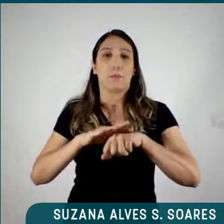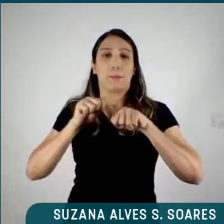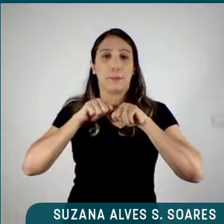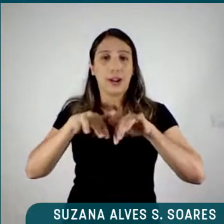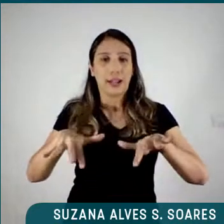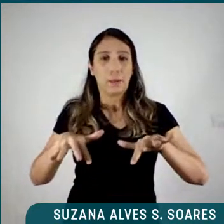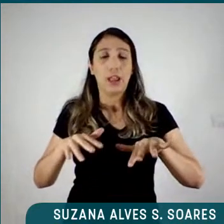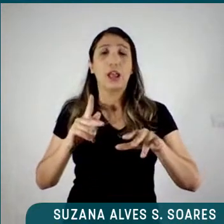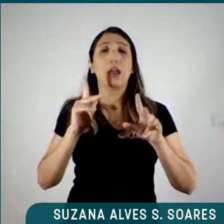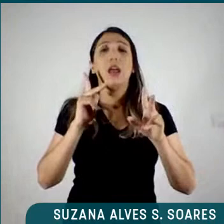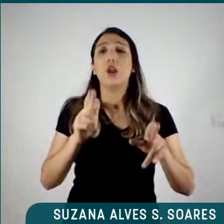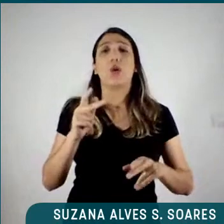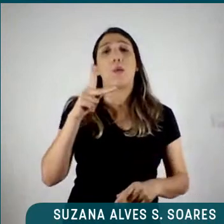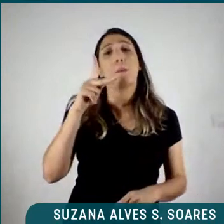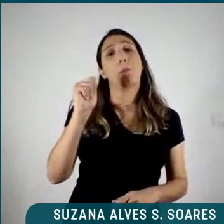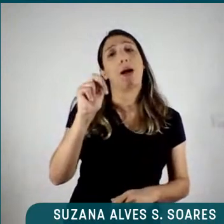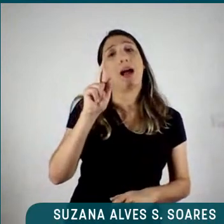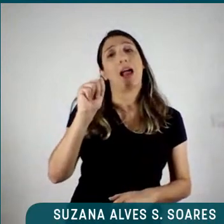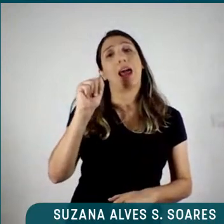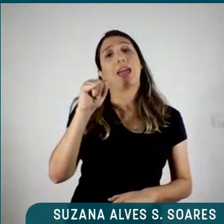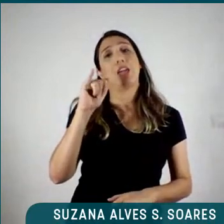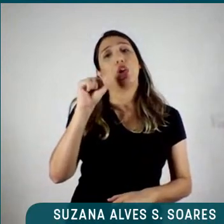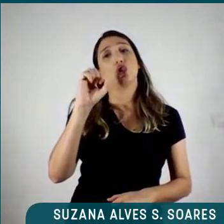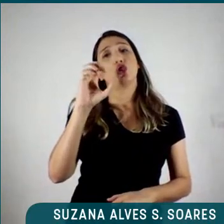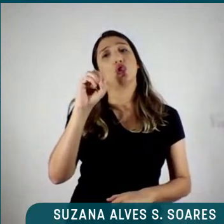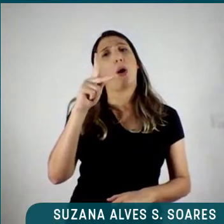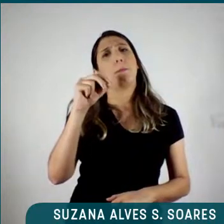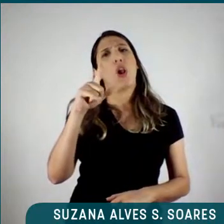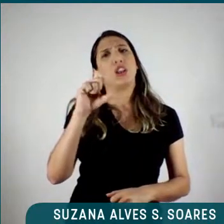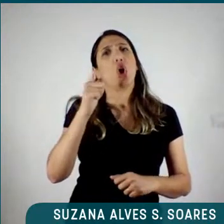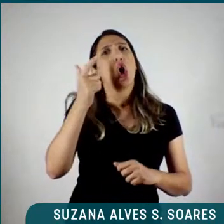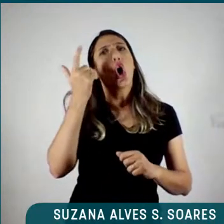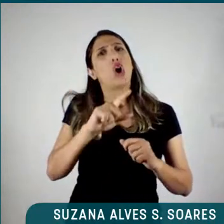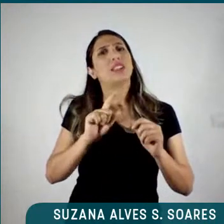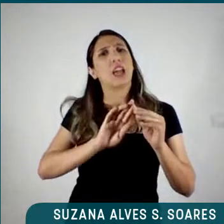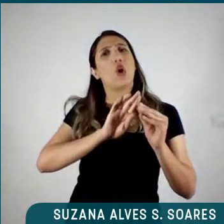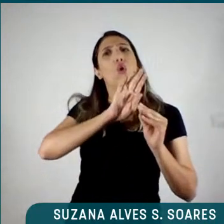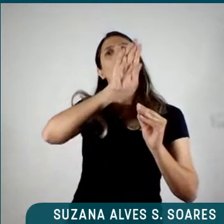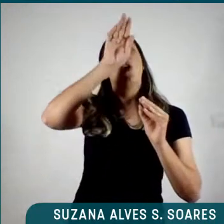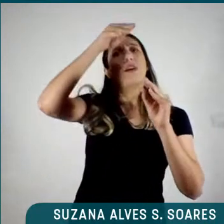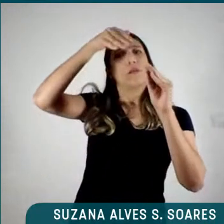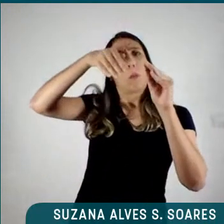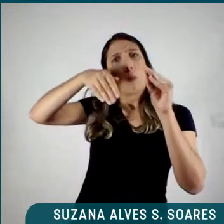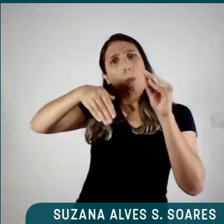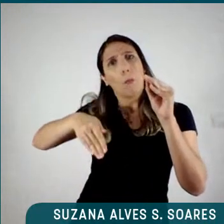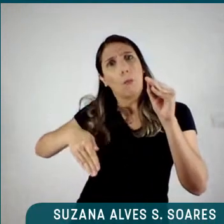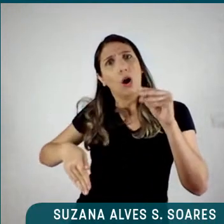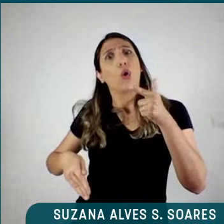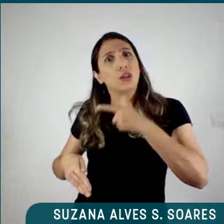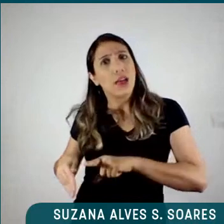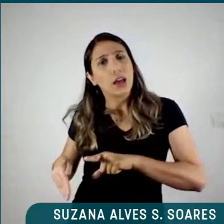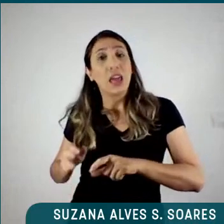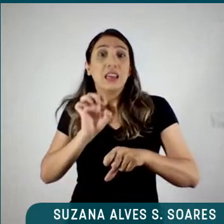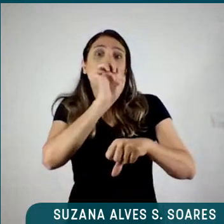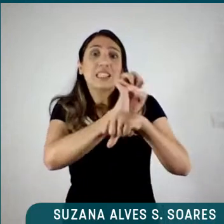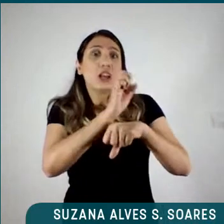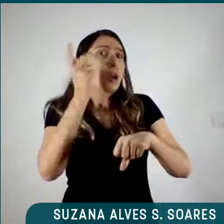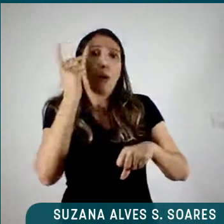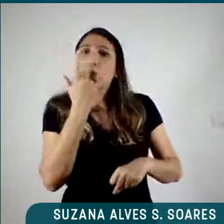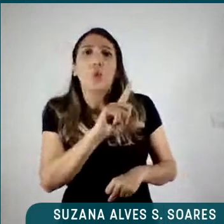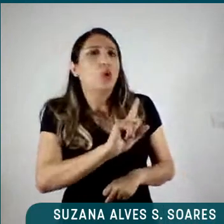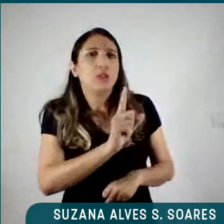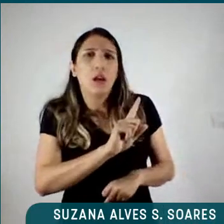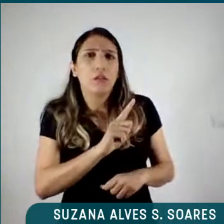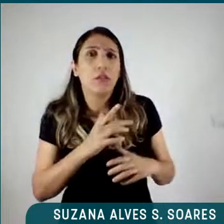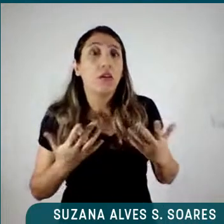in Brazil, and now with the pandemic, we have to think that there is a silence, hence what I call